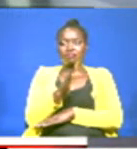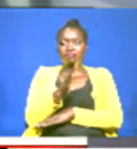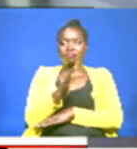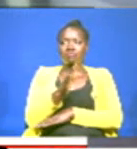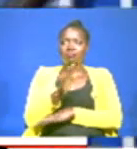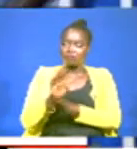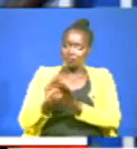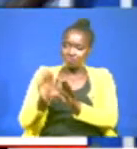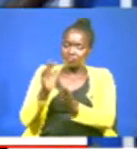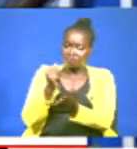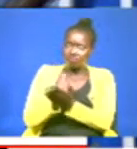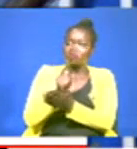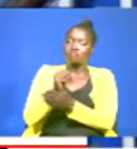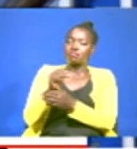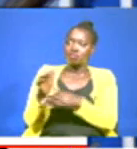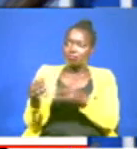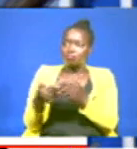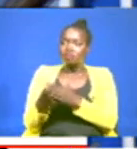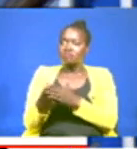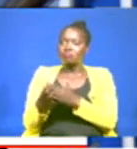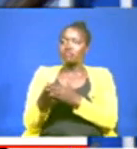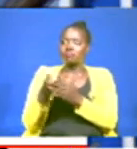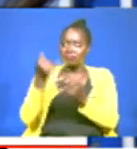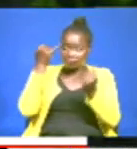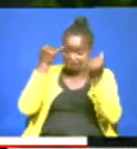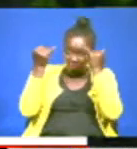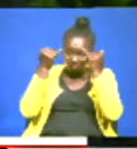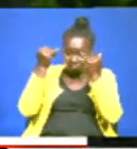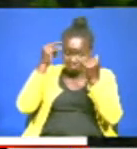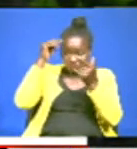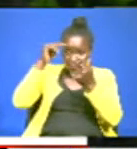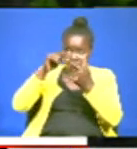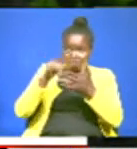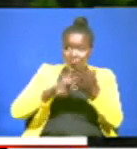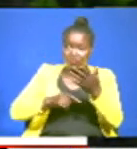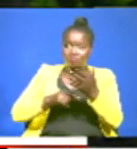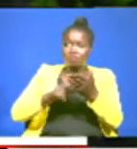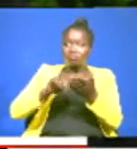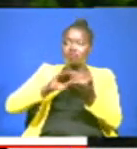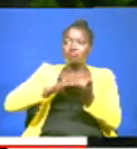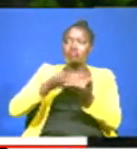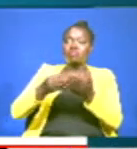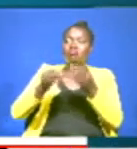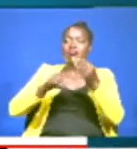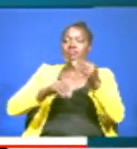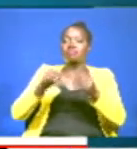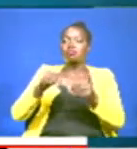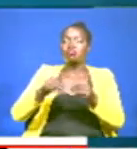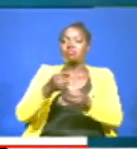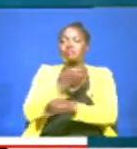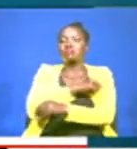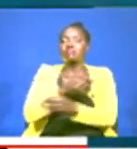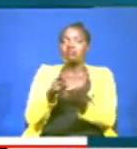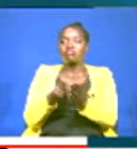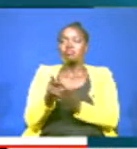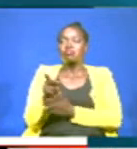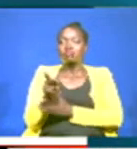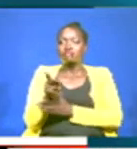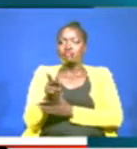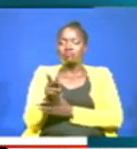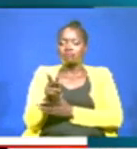offices. And the whole idea is to, you know, raise funds to offset the hospital bills that